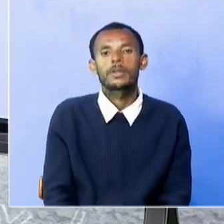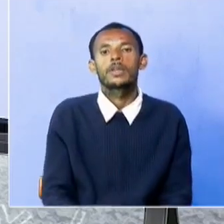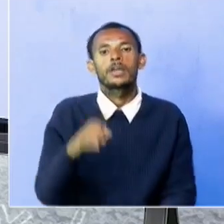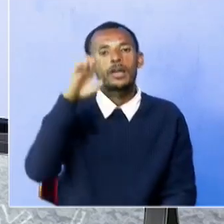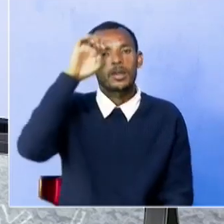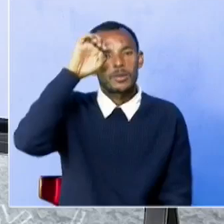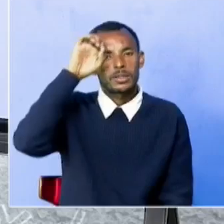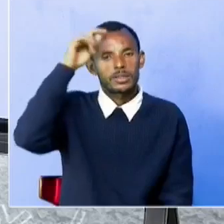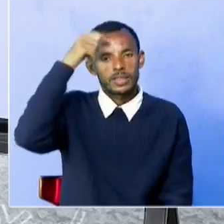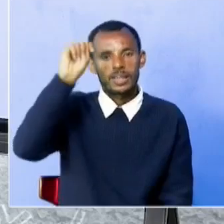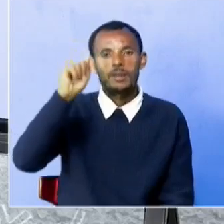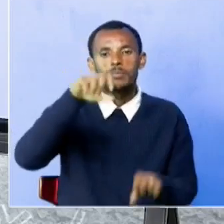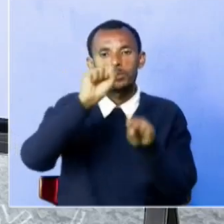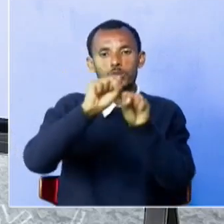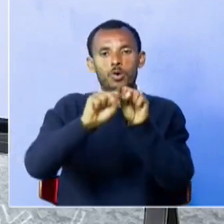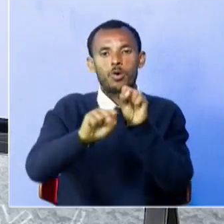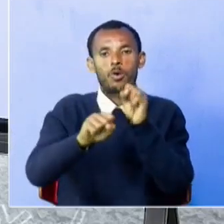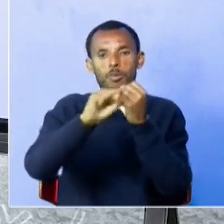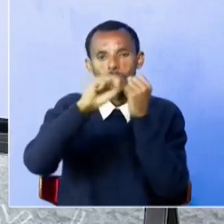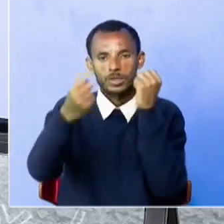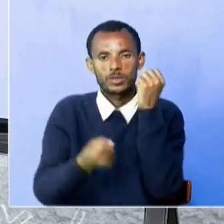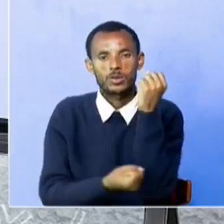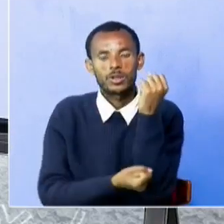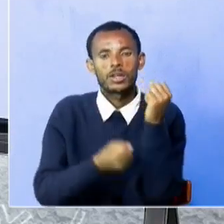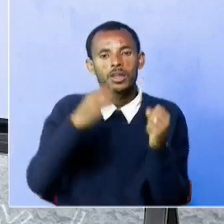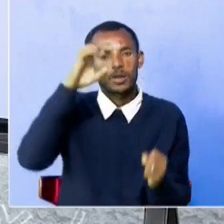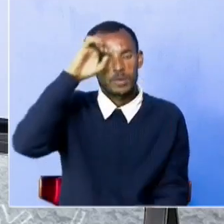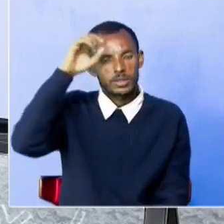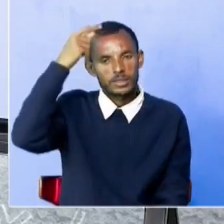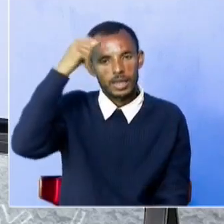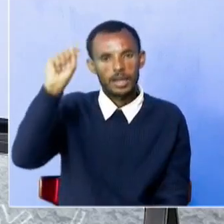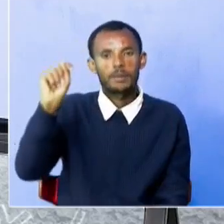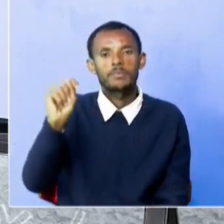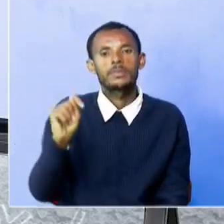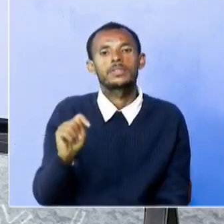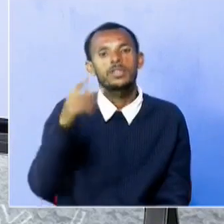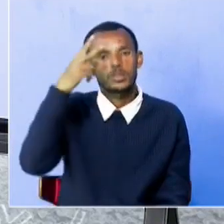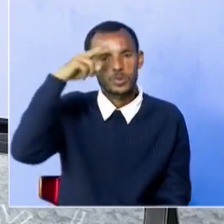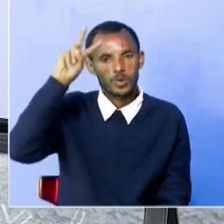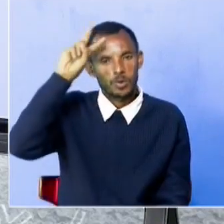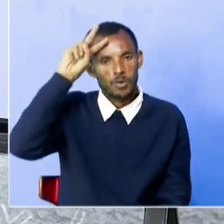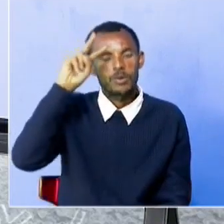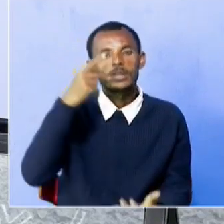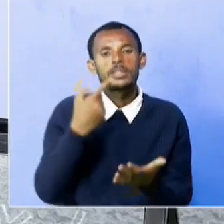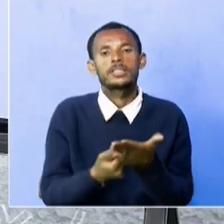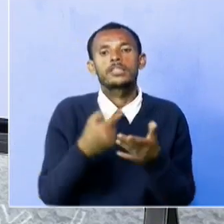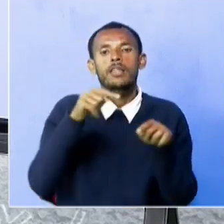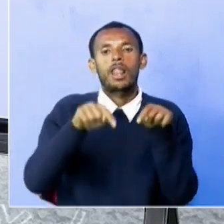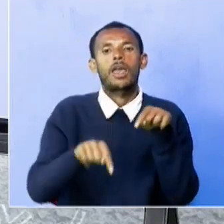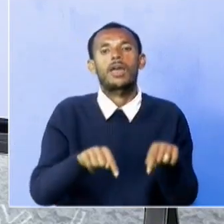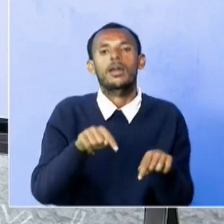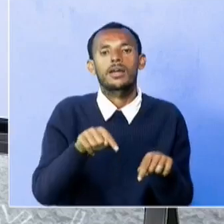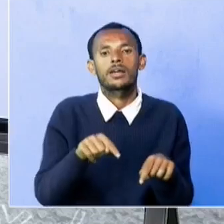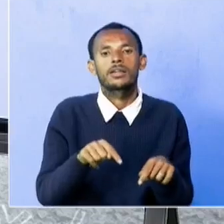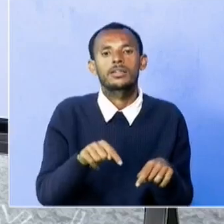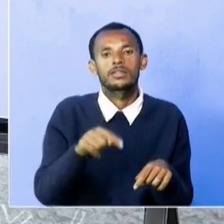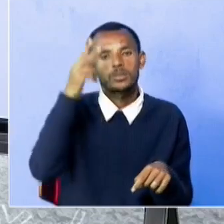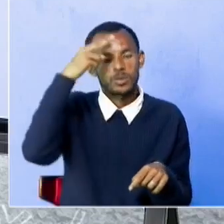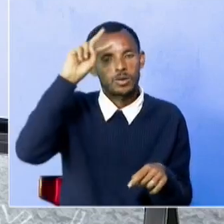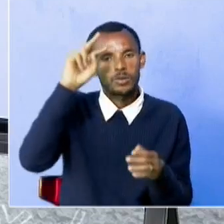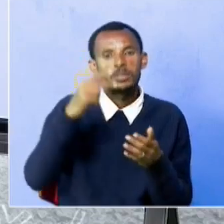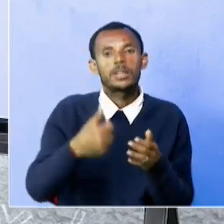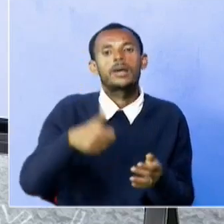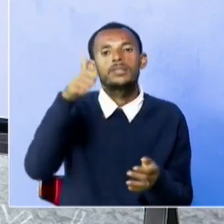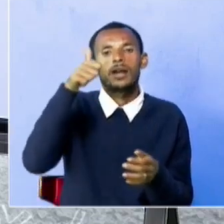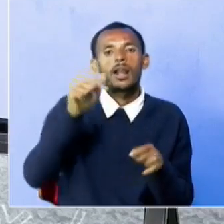Euclid's theorem. So based on Euclid's theorem, the square of this leg, the square of the other